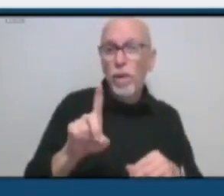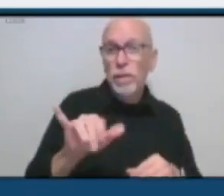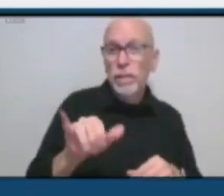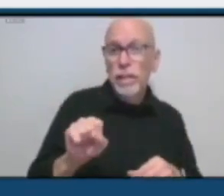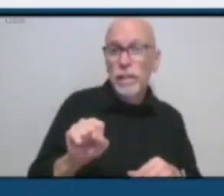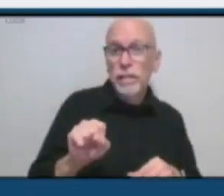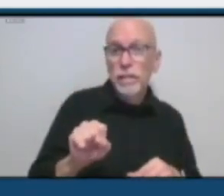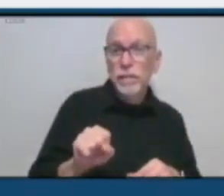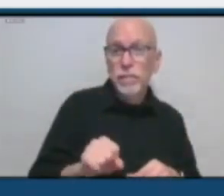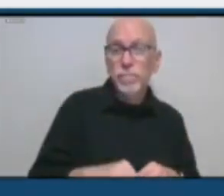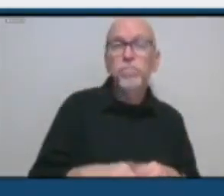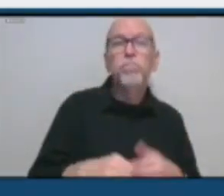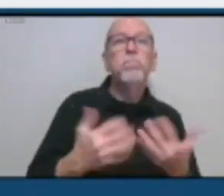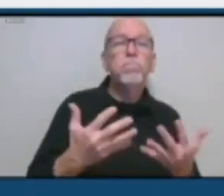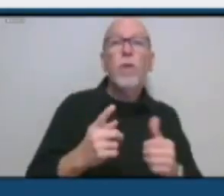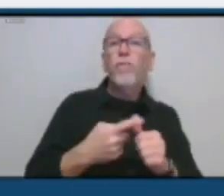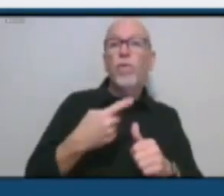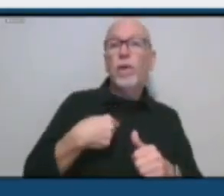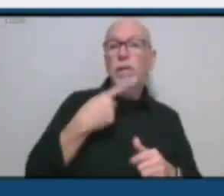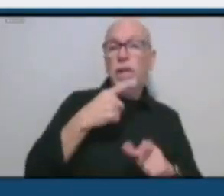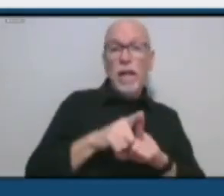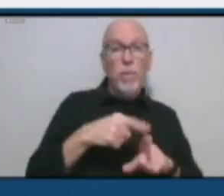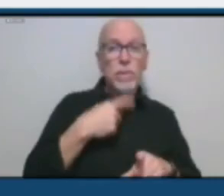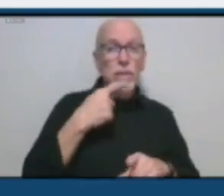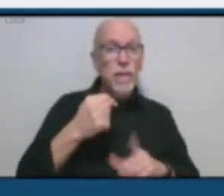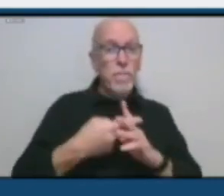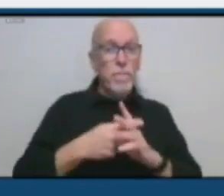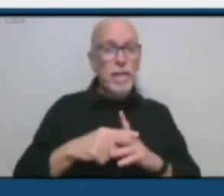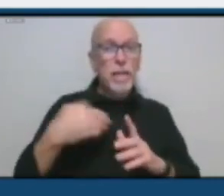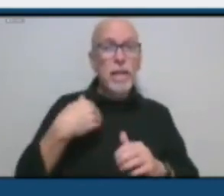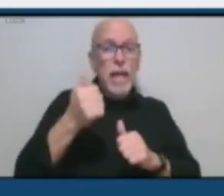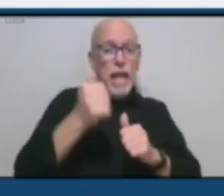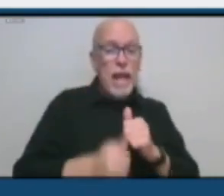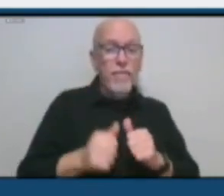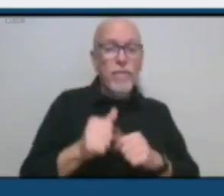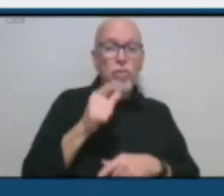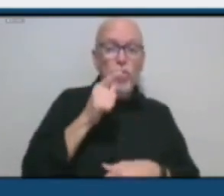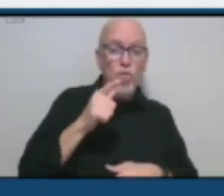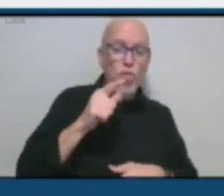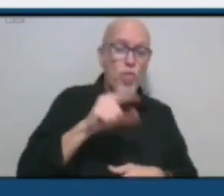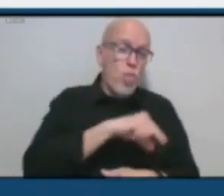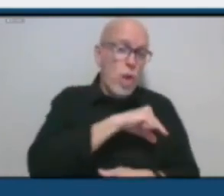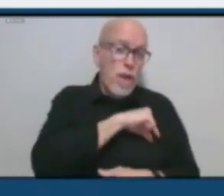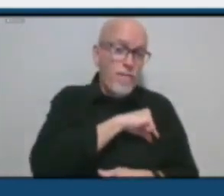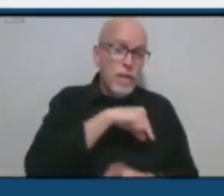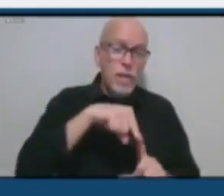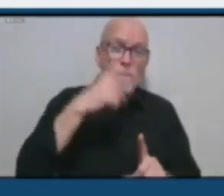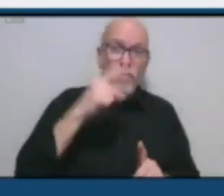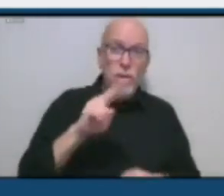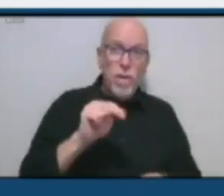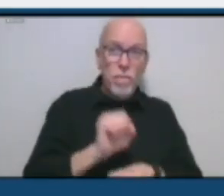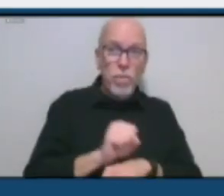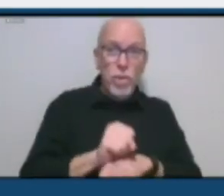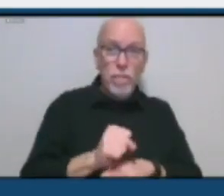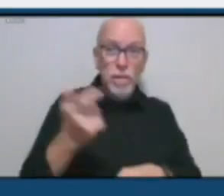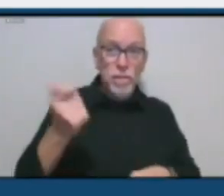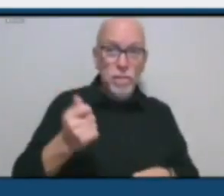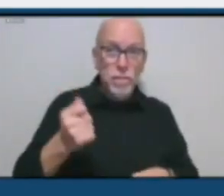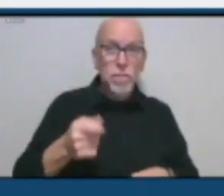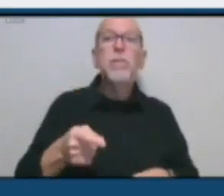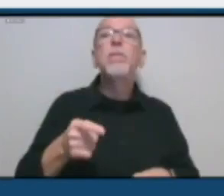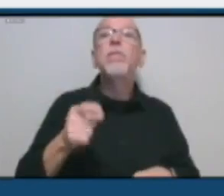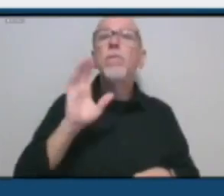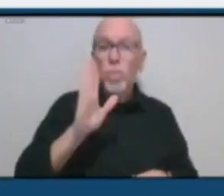that, again, as we said from the beginning, every eligible Hoosier who files for unemployment insurance benefits will be paid